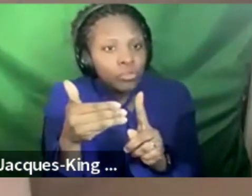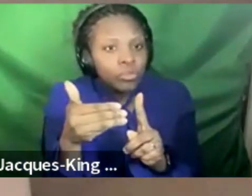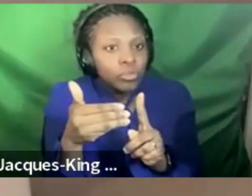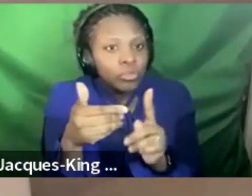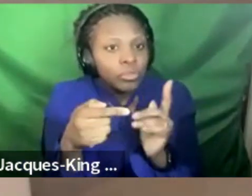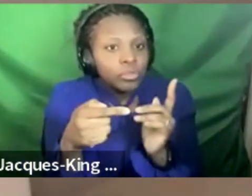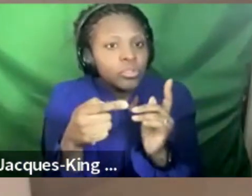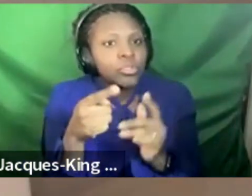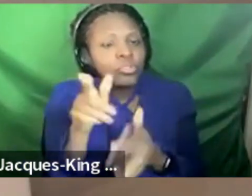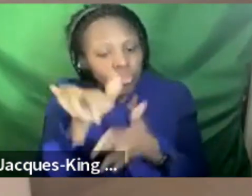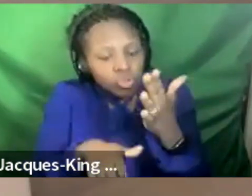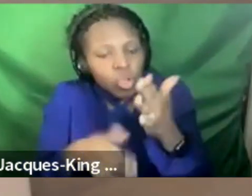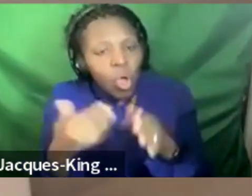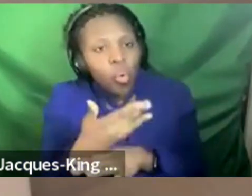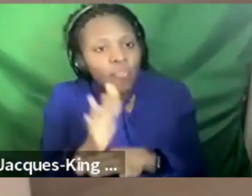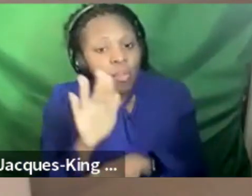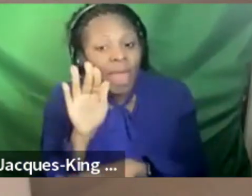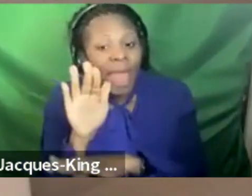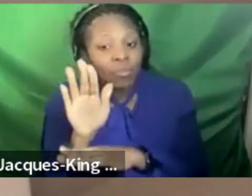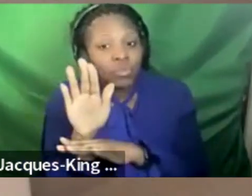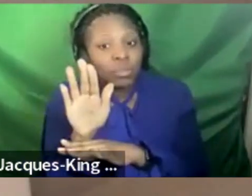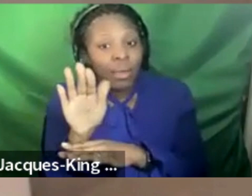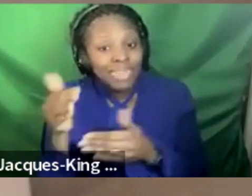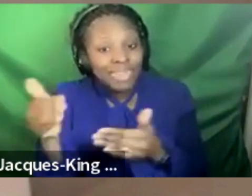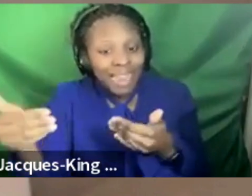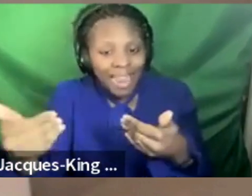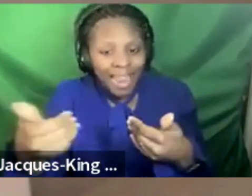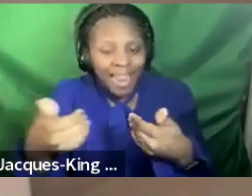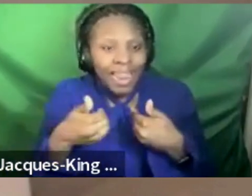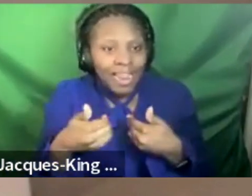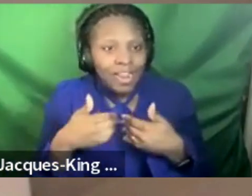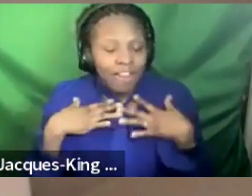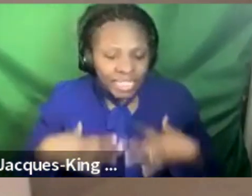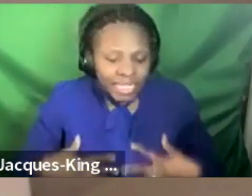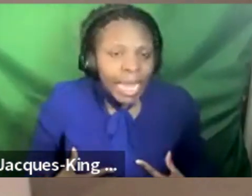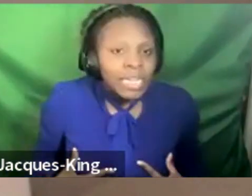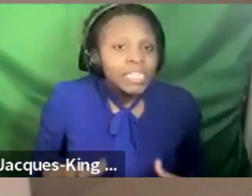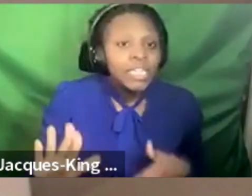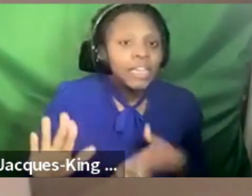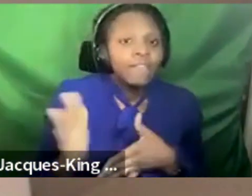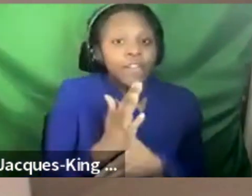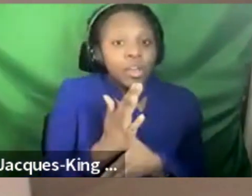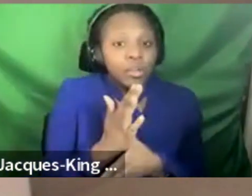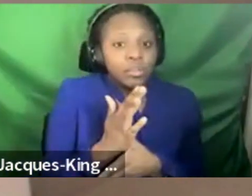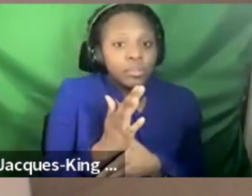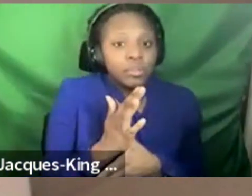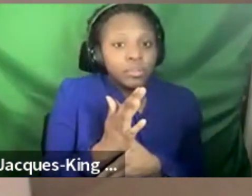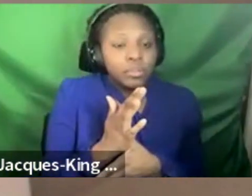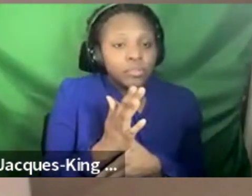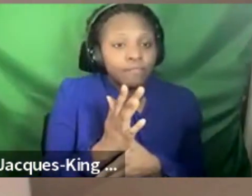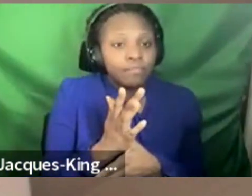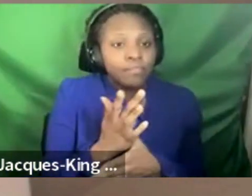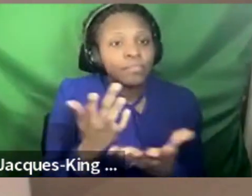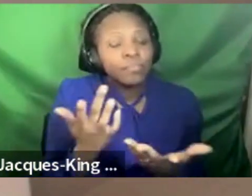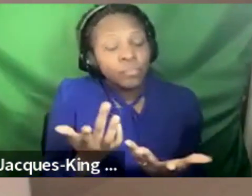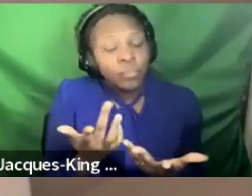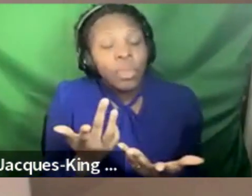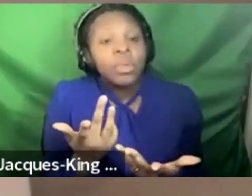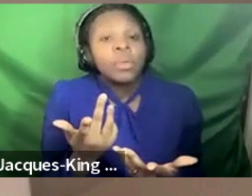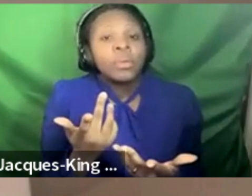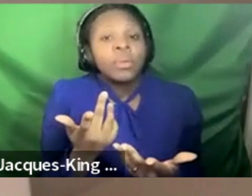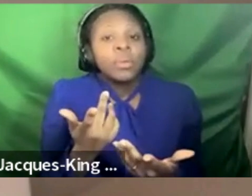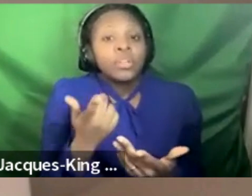for to start work from the outside in, from the physicality first, which could, apart